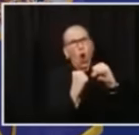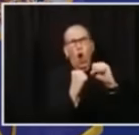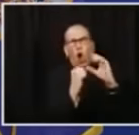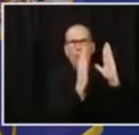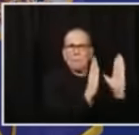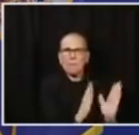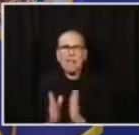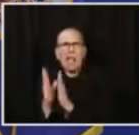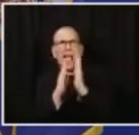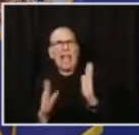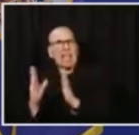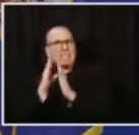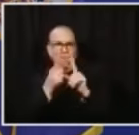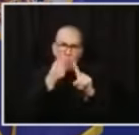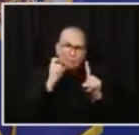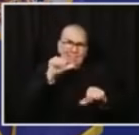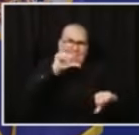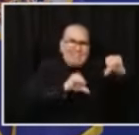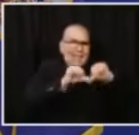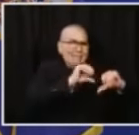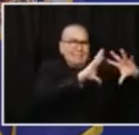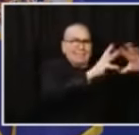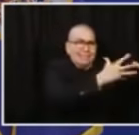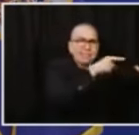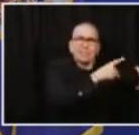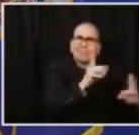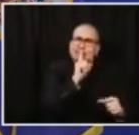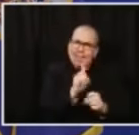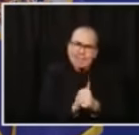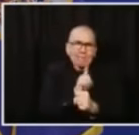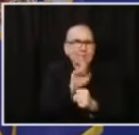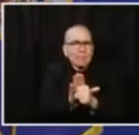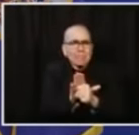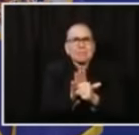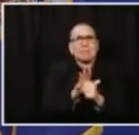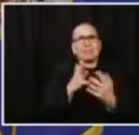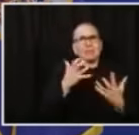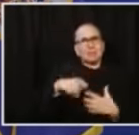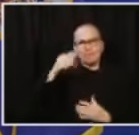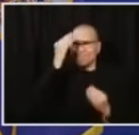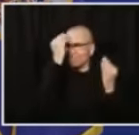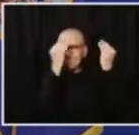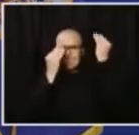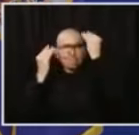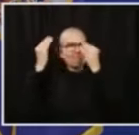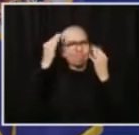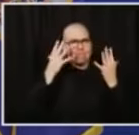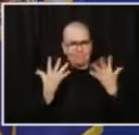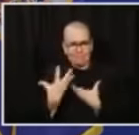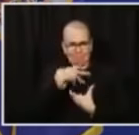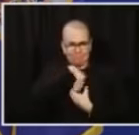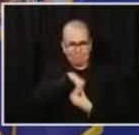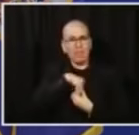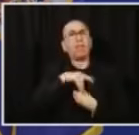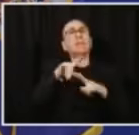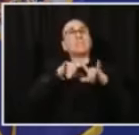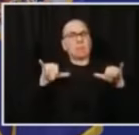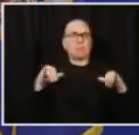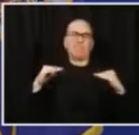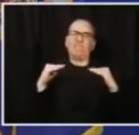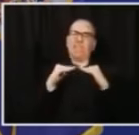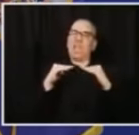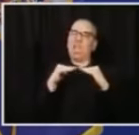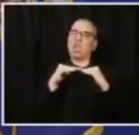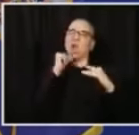real commitment to being as strategic as possible, but also as fair as possible, and to really make sure that the